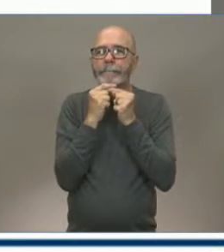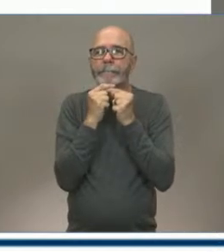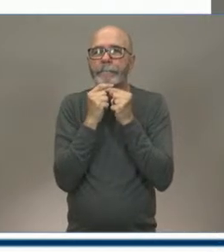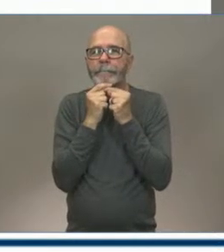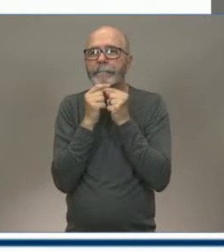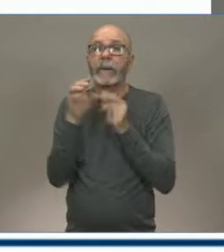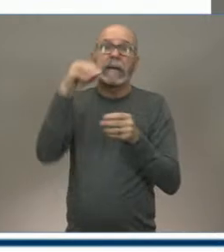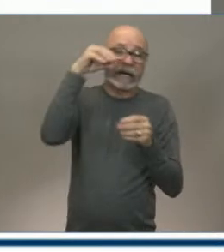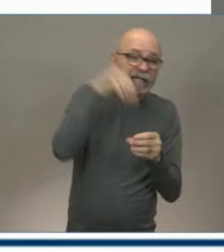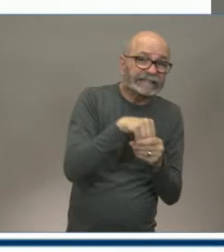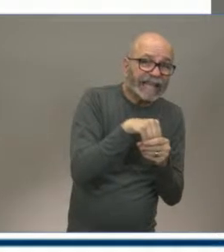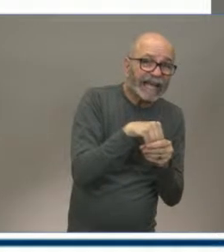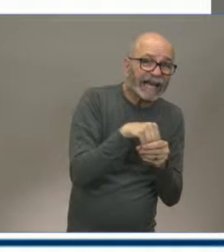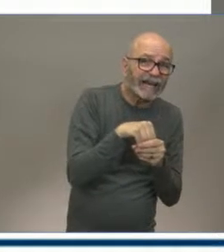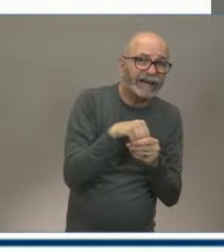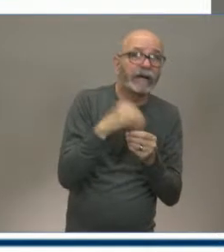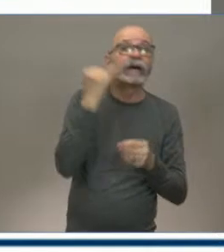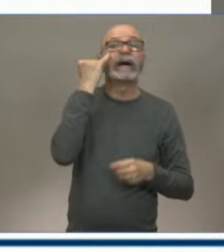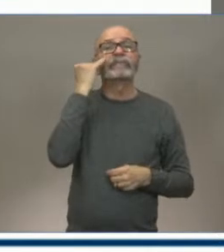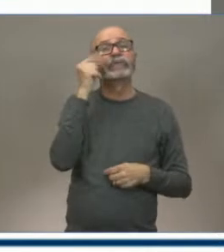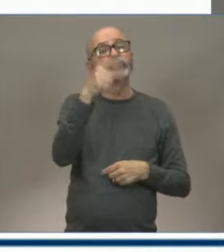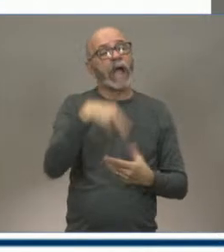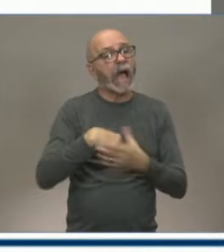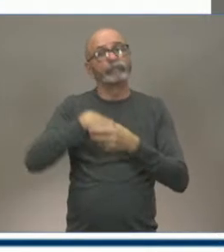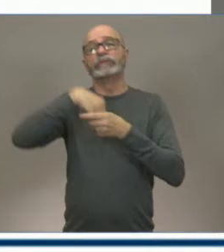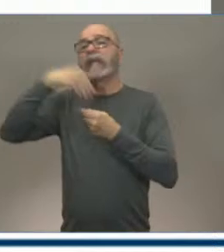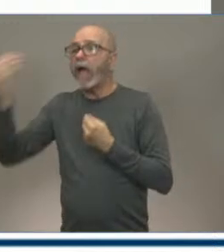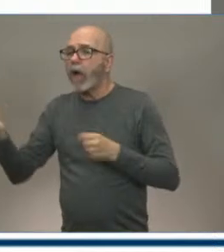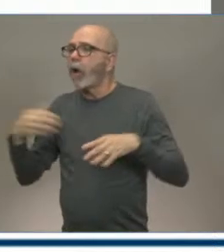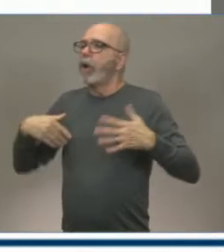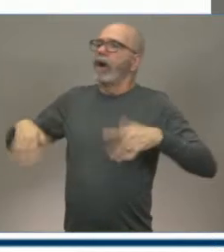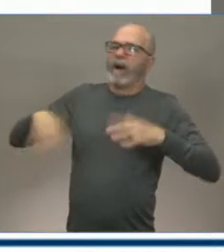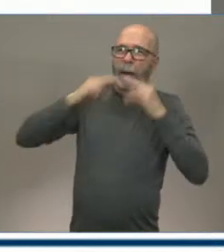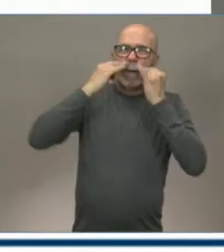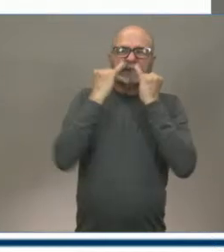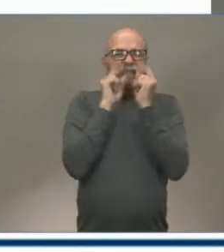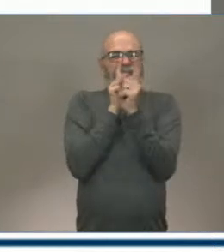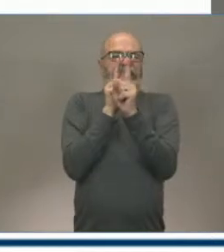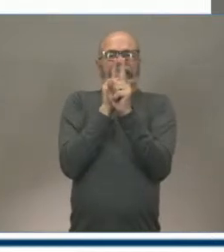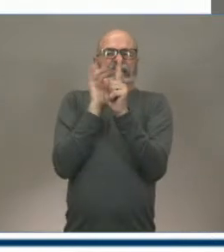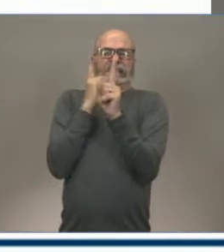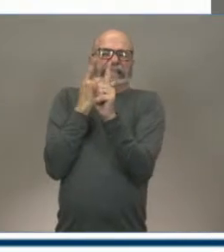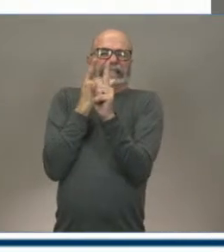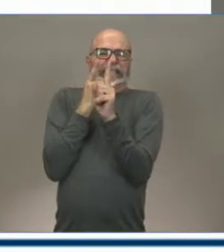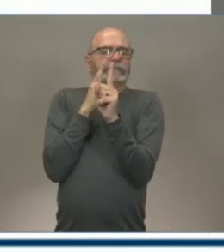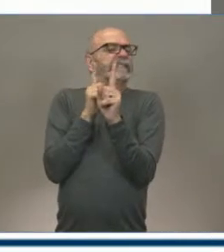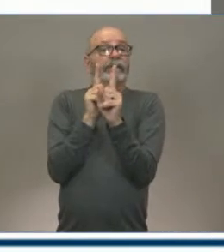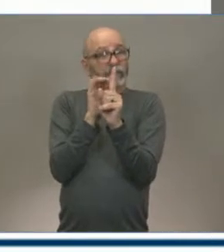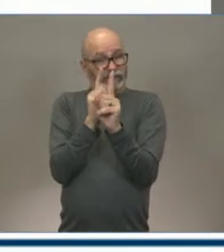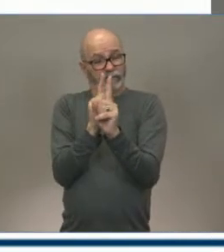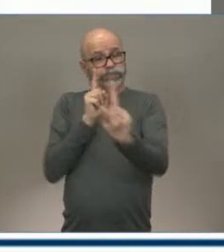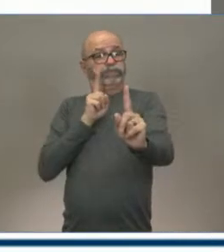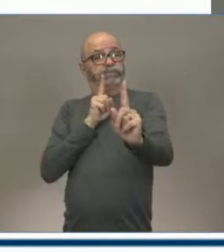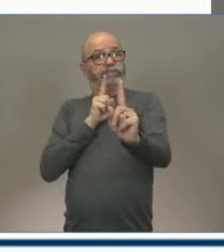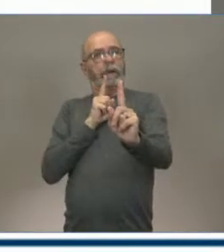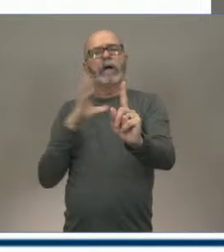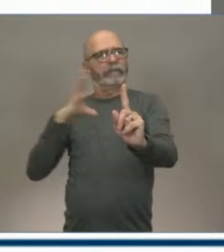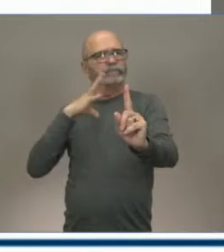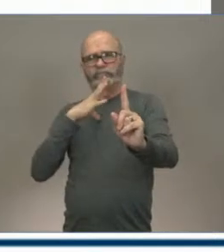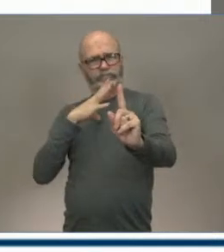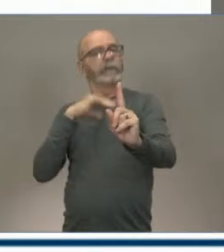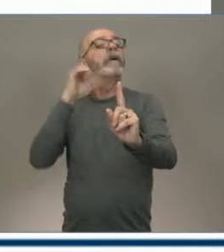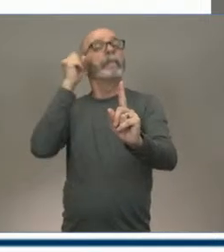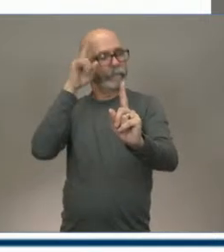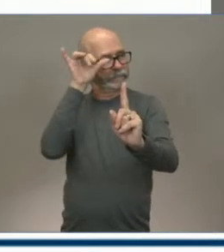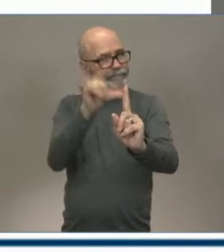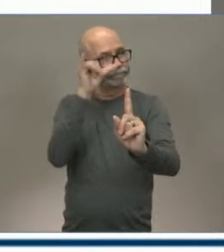not able to reliably keep a 6-foot distance from people outside your household or established close social group.